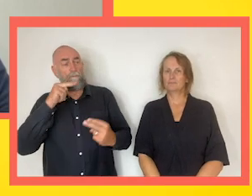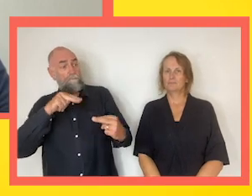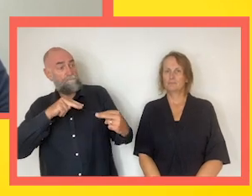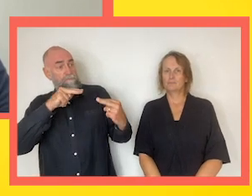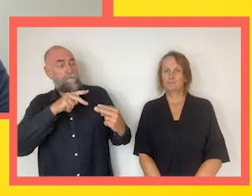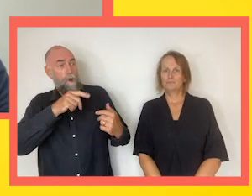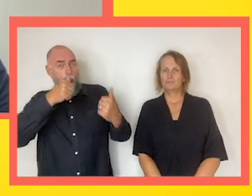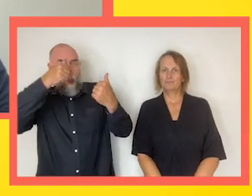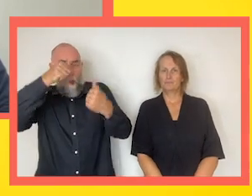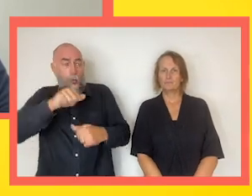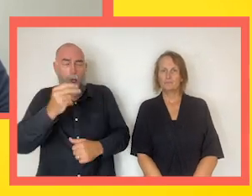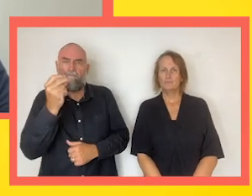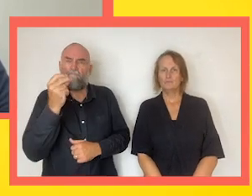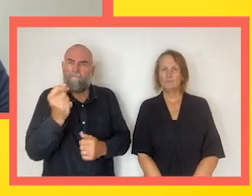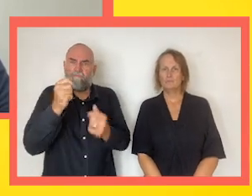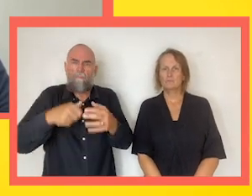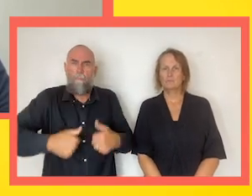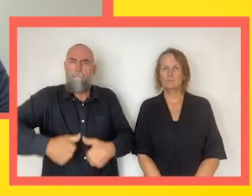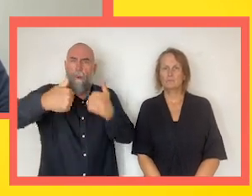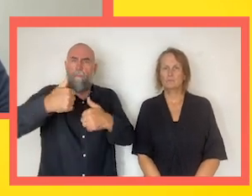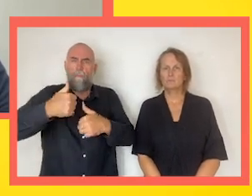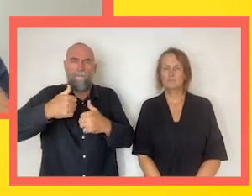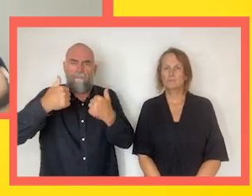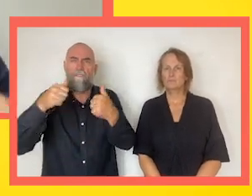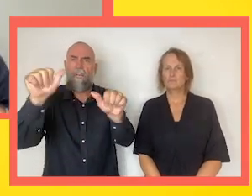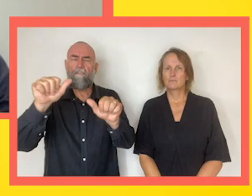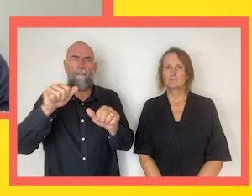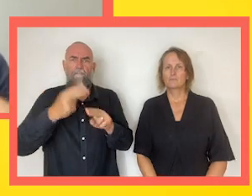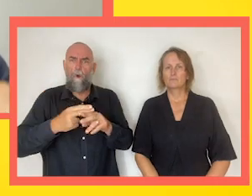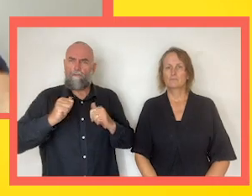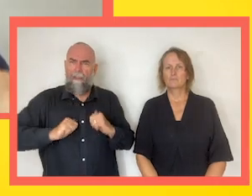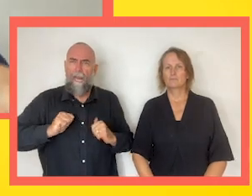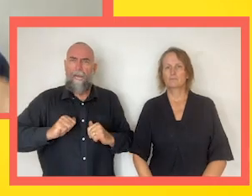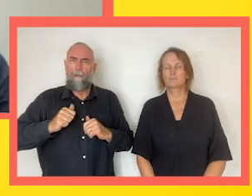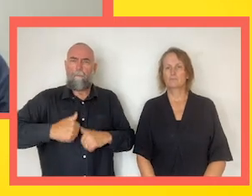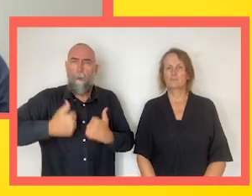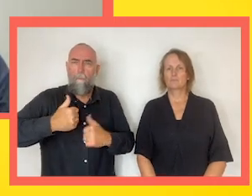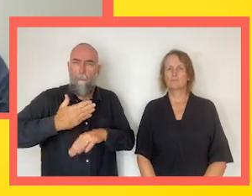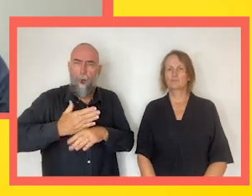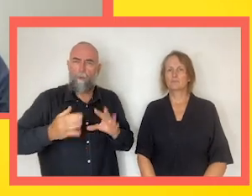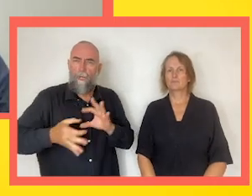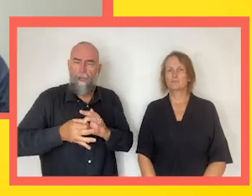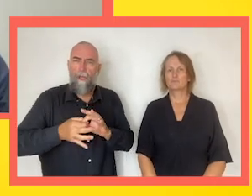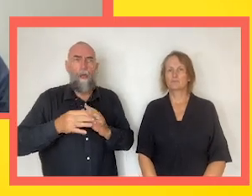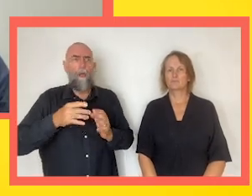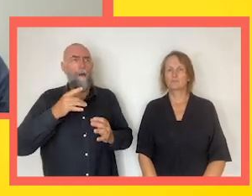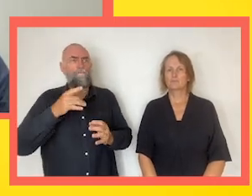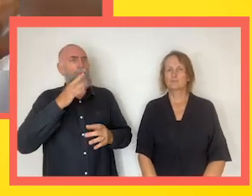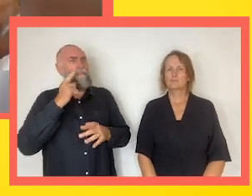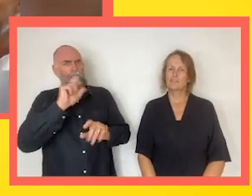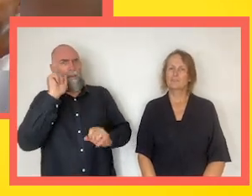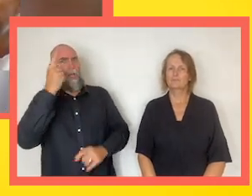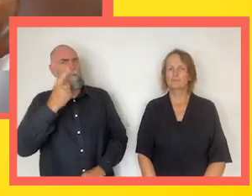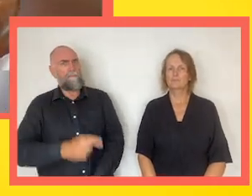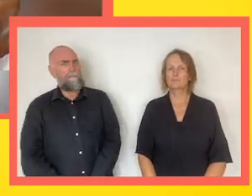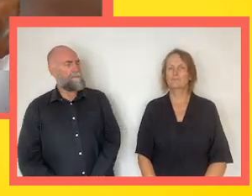Like, was it immediate? Was it before when you were in that? Like, when did you go, this is it, we're all in? Well, we kind